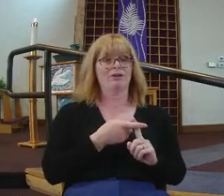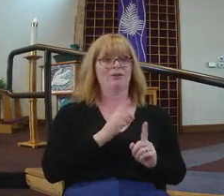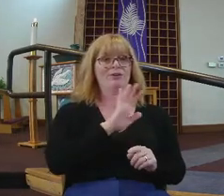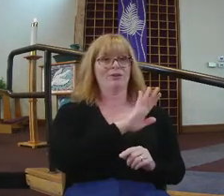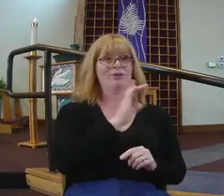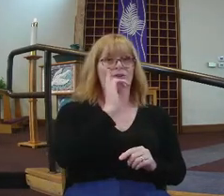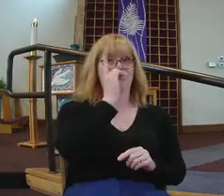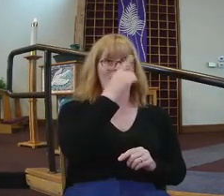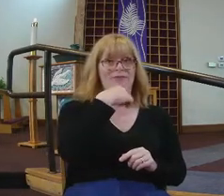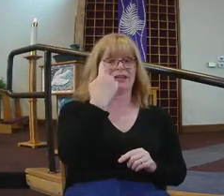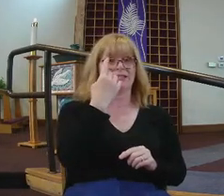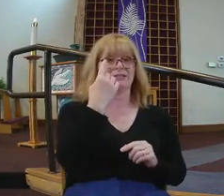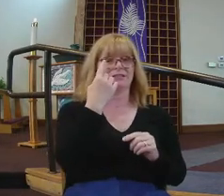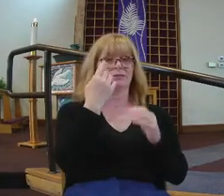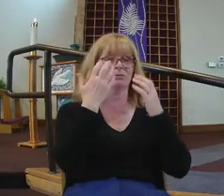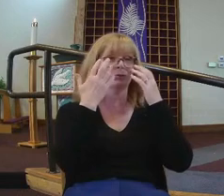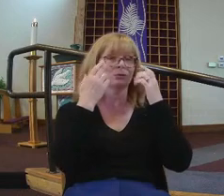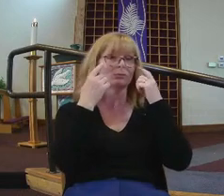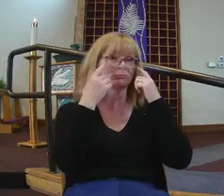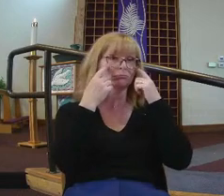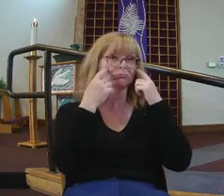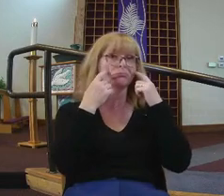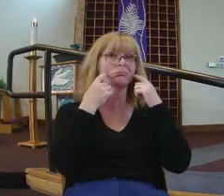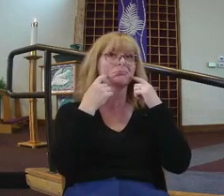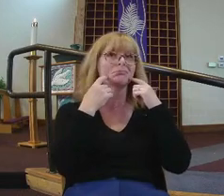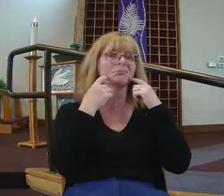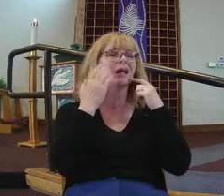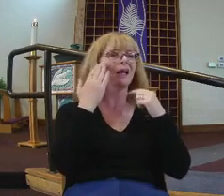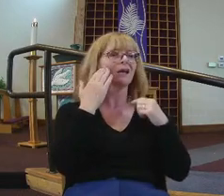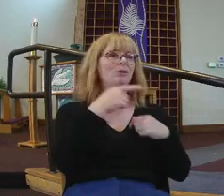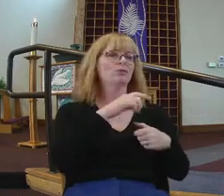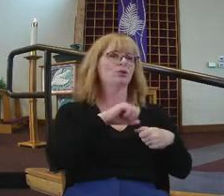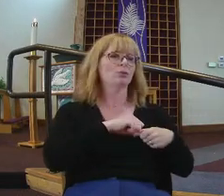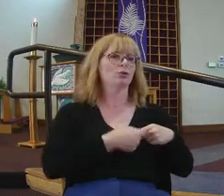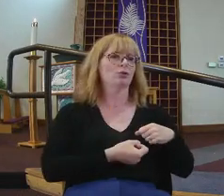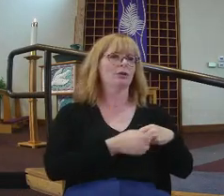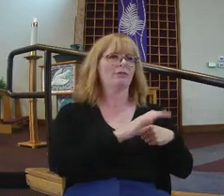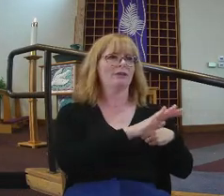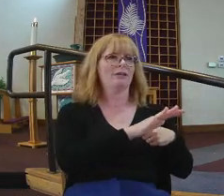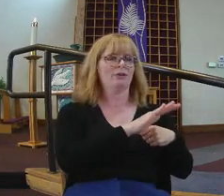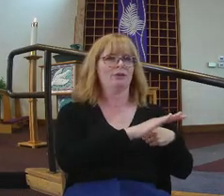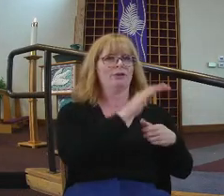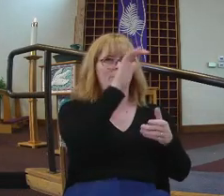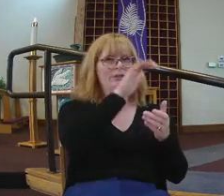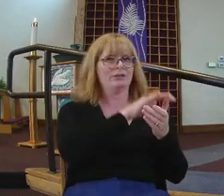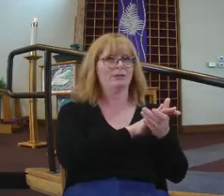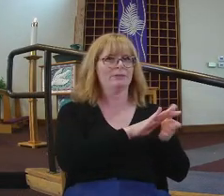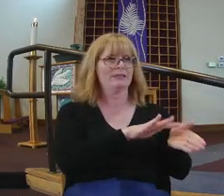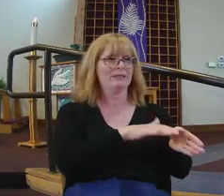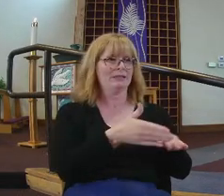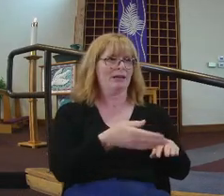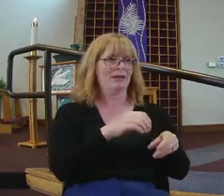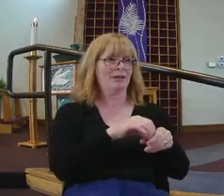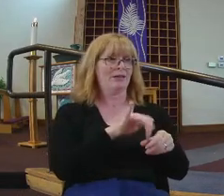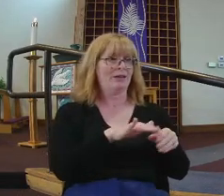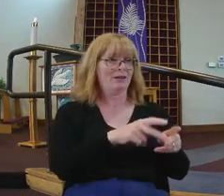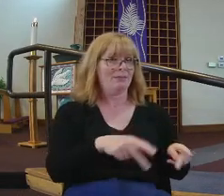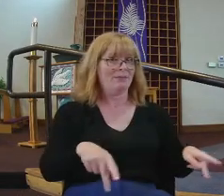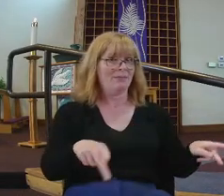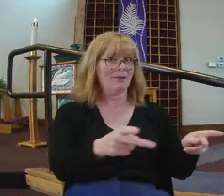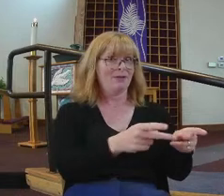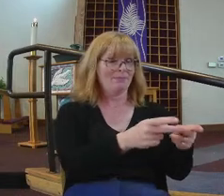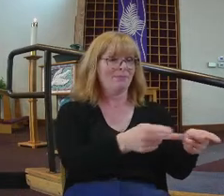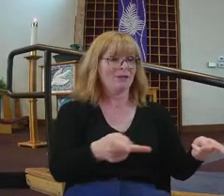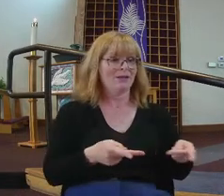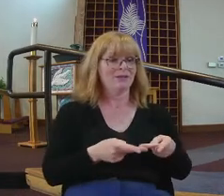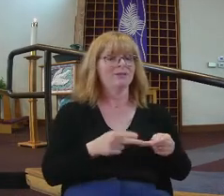in tears. I know she was grieving the death of her husband in that space. But she looked